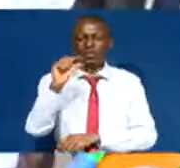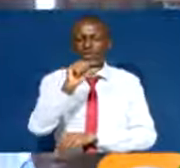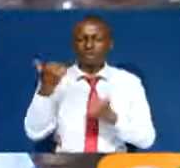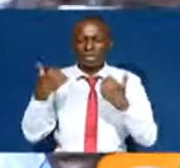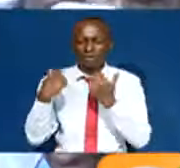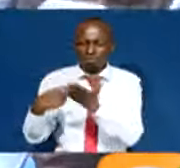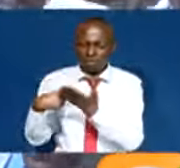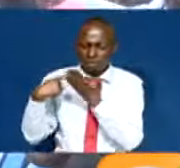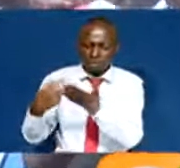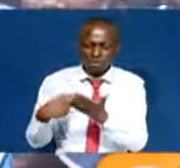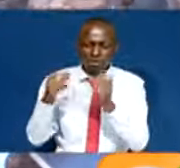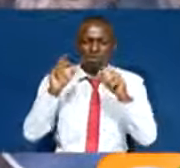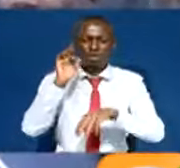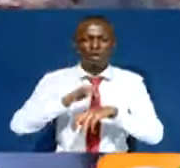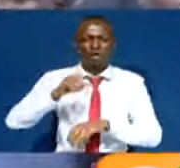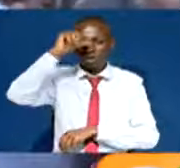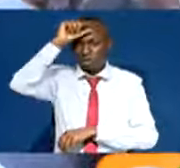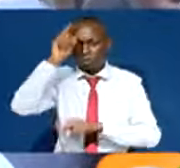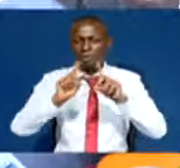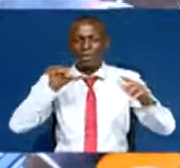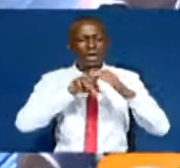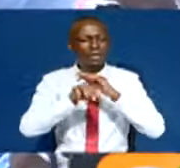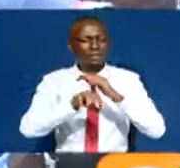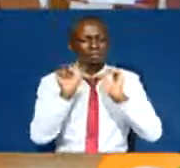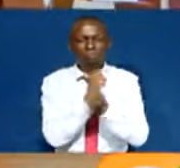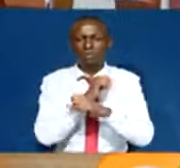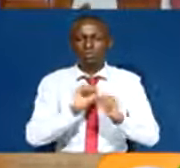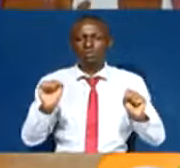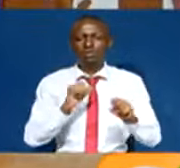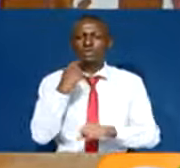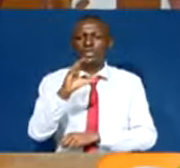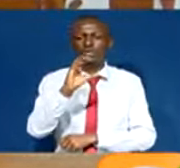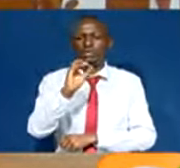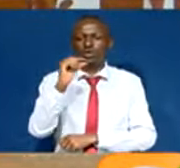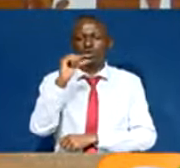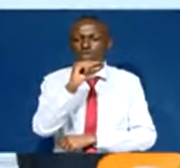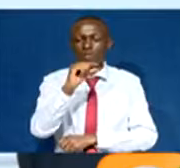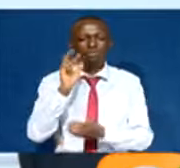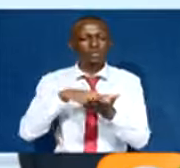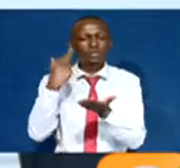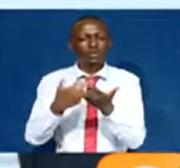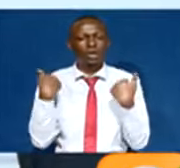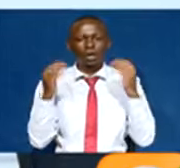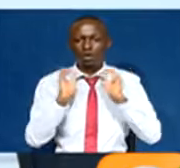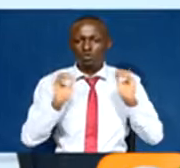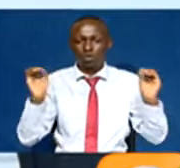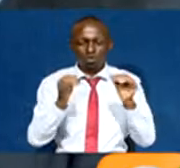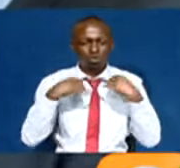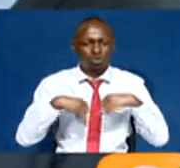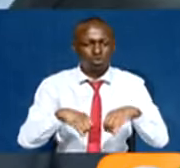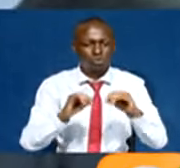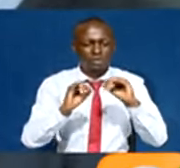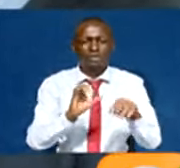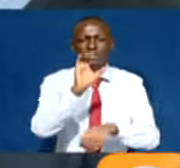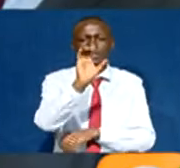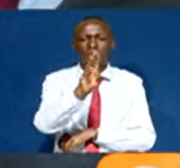county governments, but they were denied access. The Council of Governors maintains there are no resources to implement the 2017